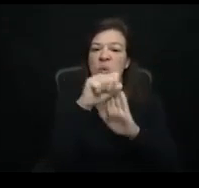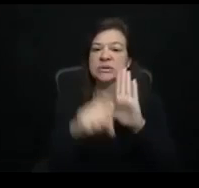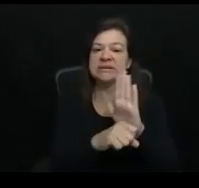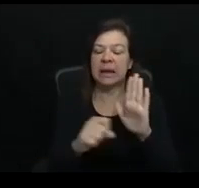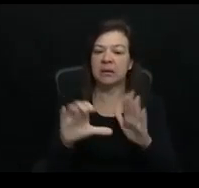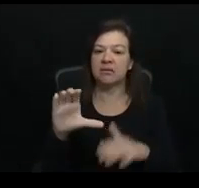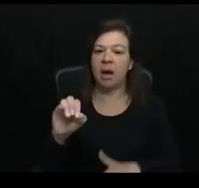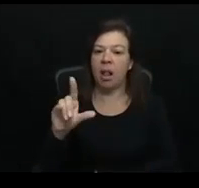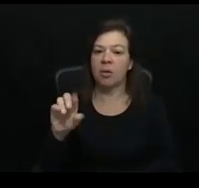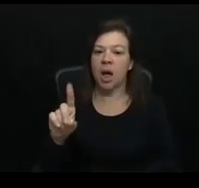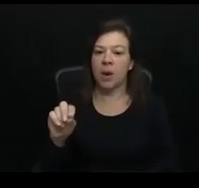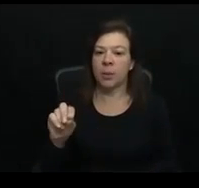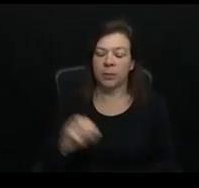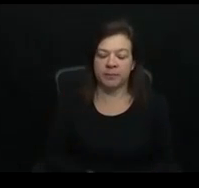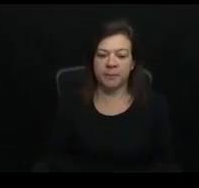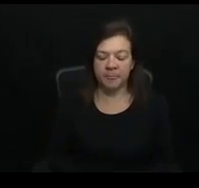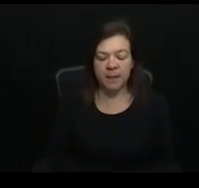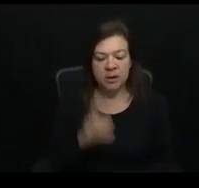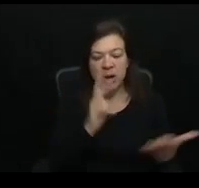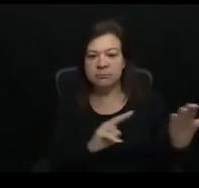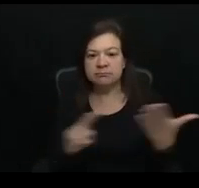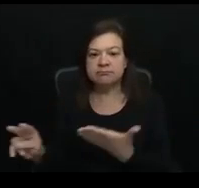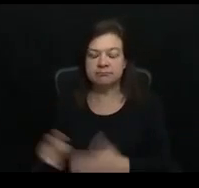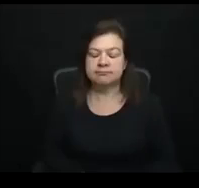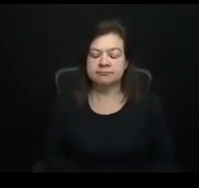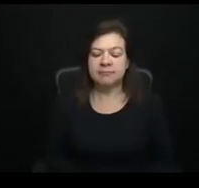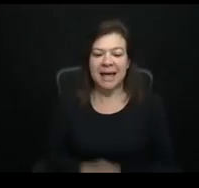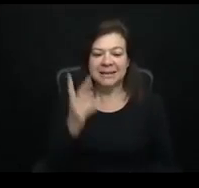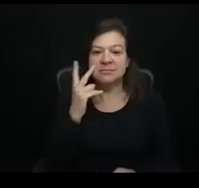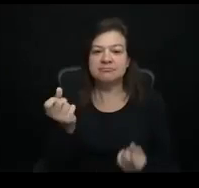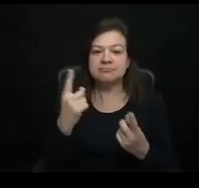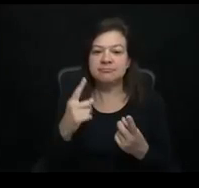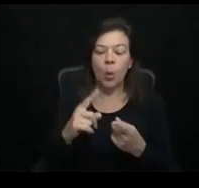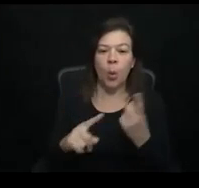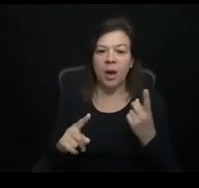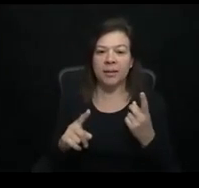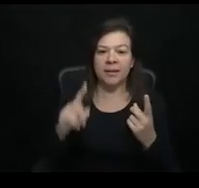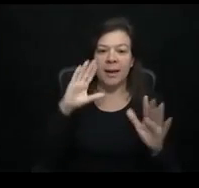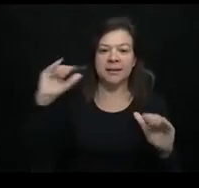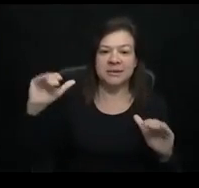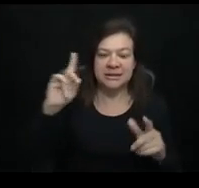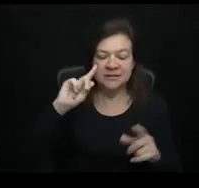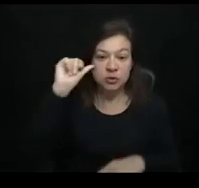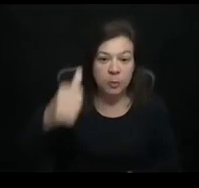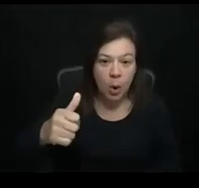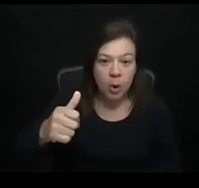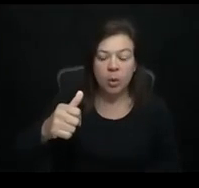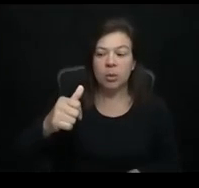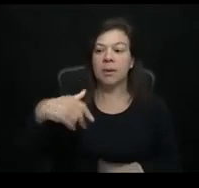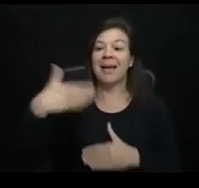and you get a good idea of what the conditions are going to be for tomorrow and the next day.